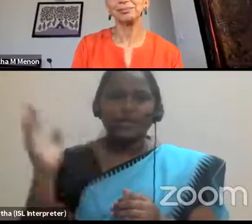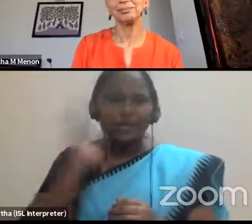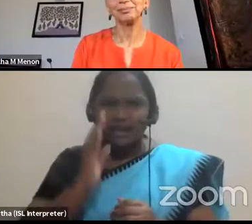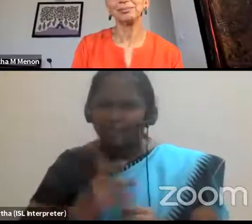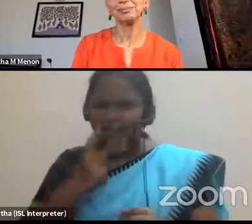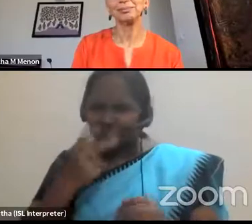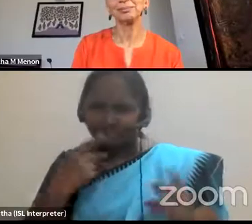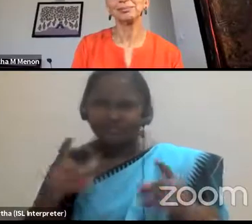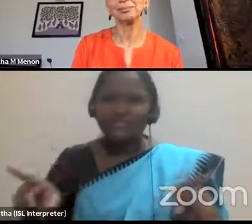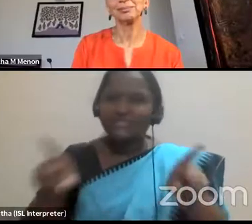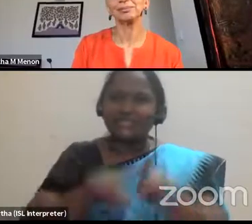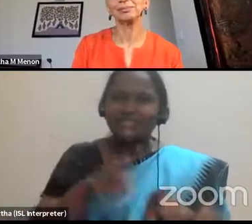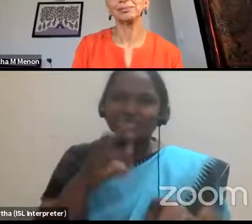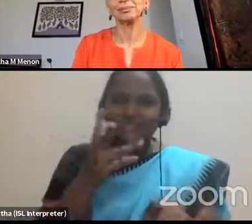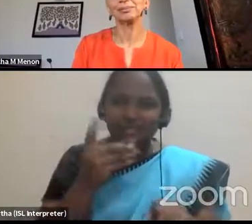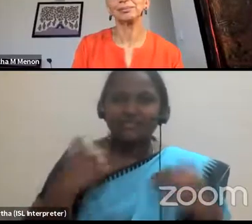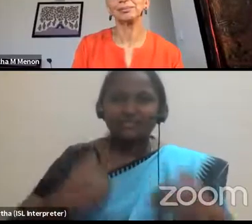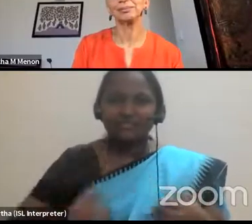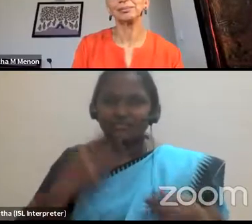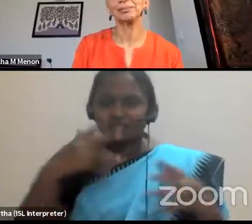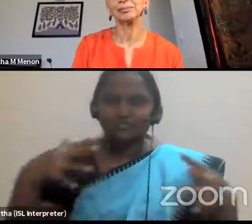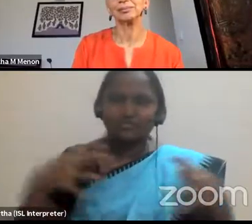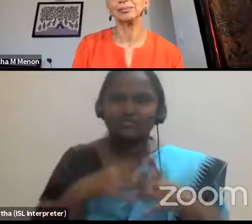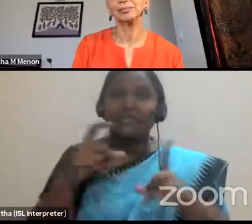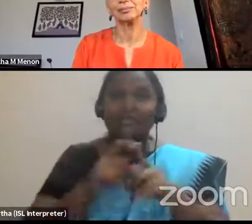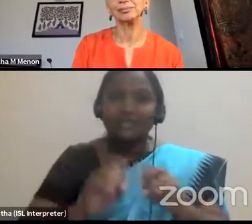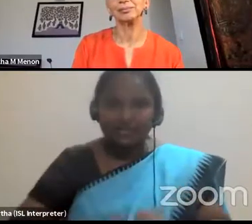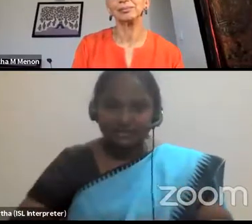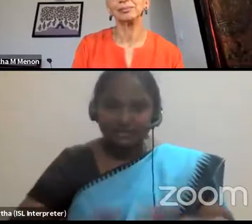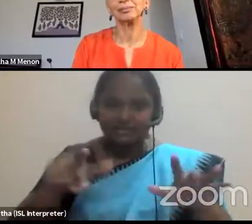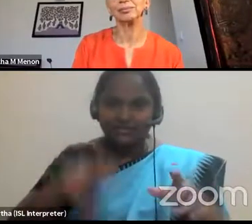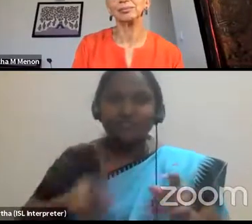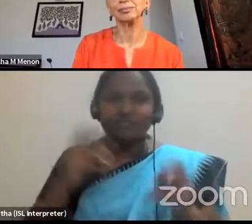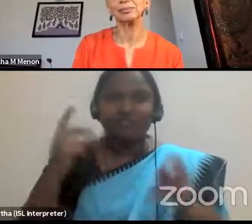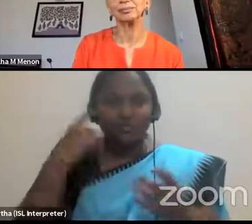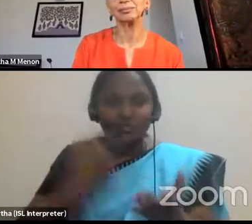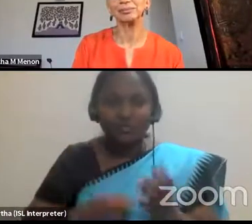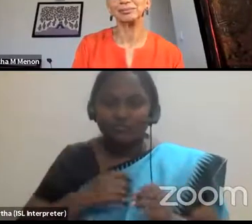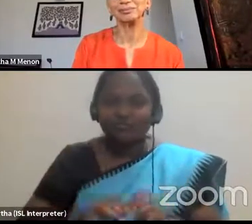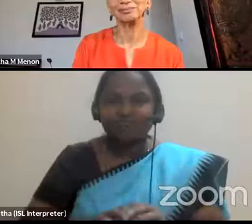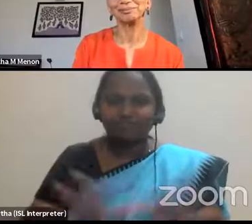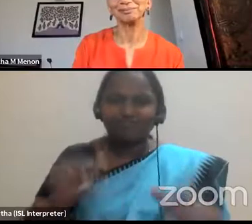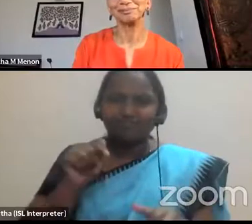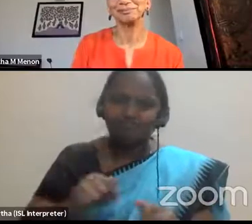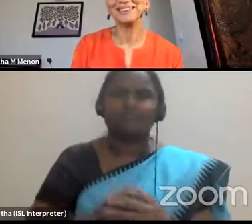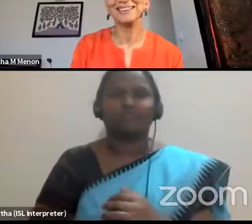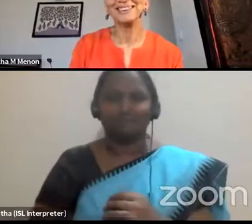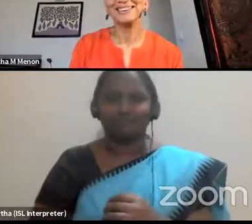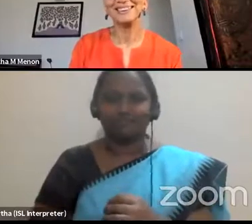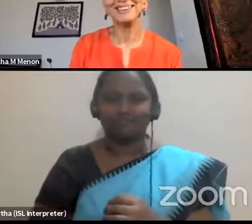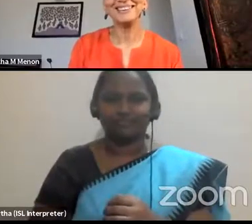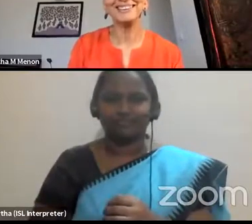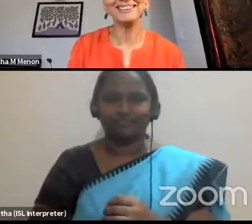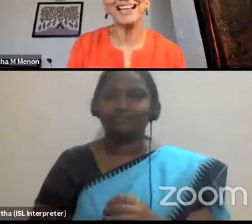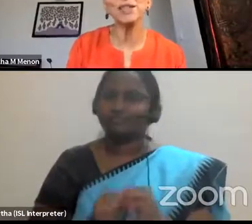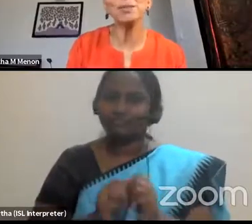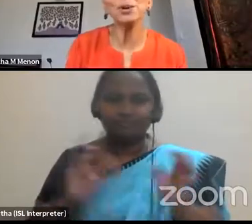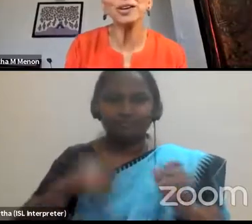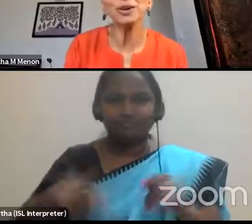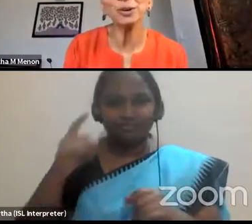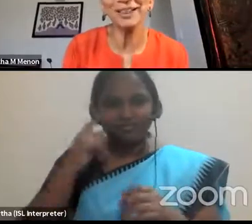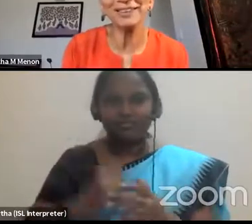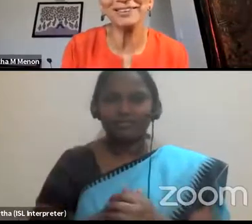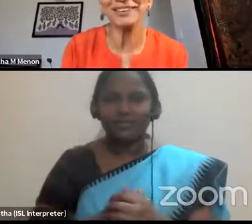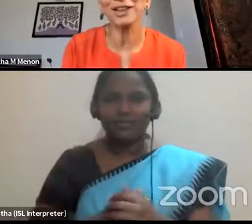able to get the same numbers physically that you can get digitally. So a hybrid world is what we're going to live in. Great. Makes a lot of sense.